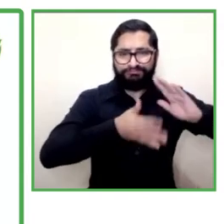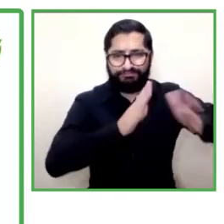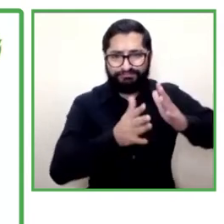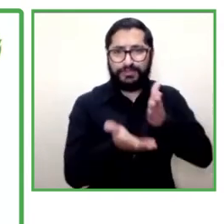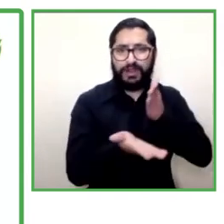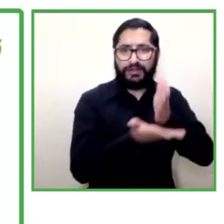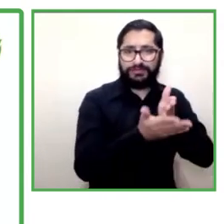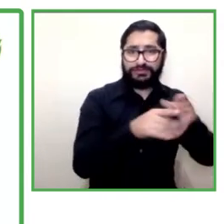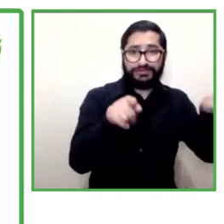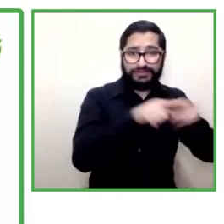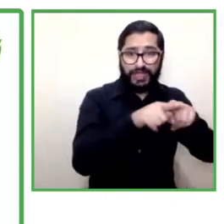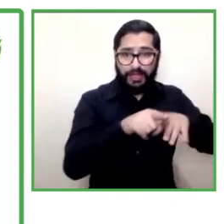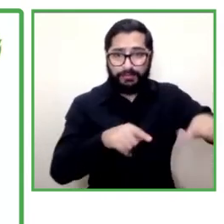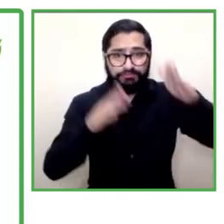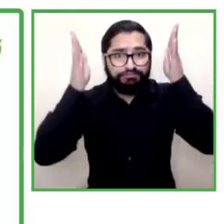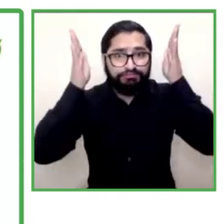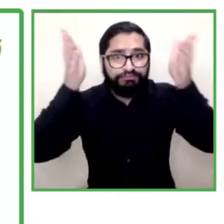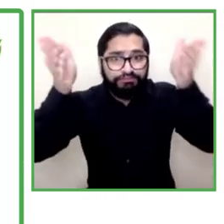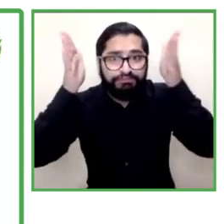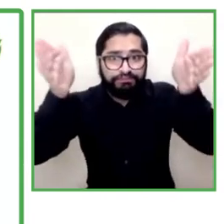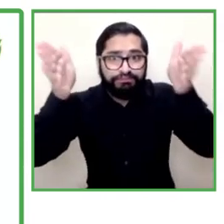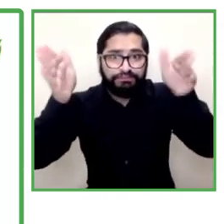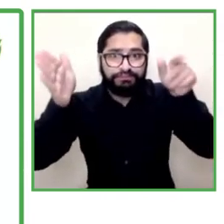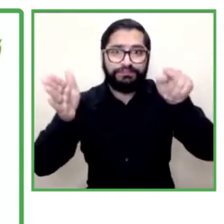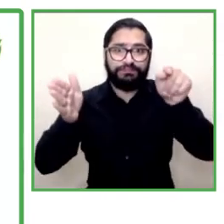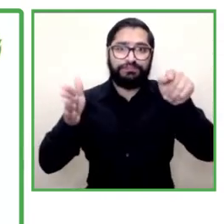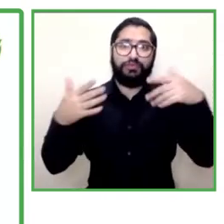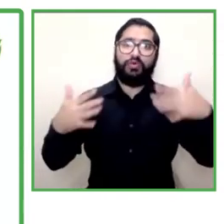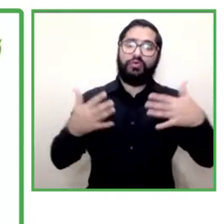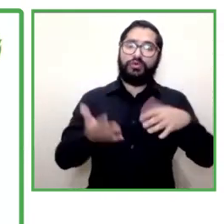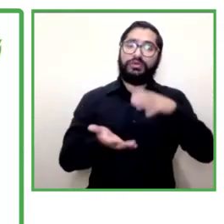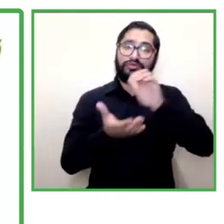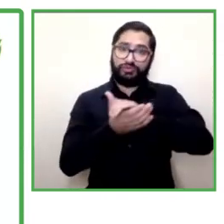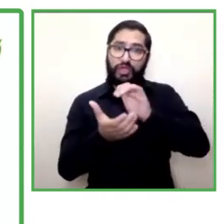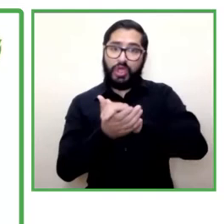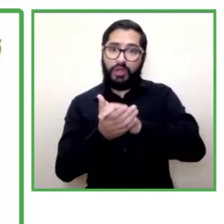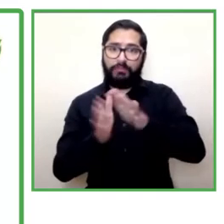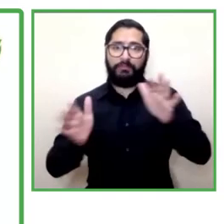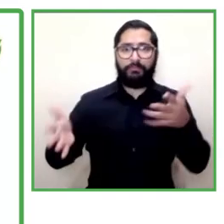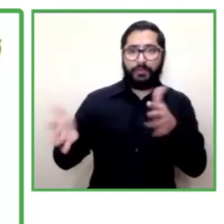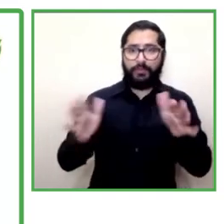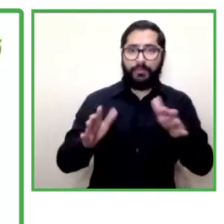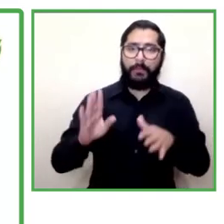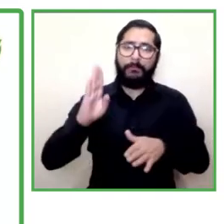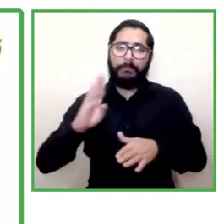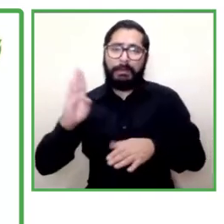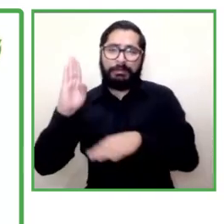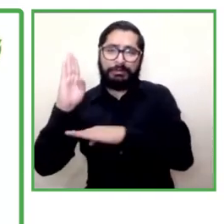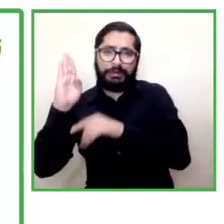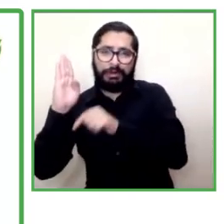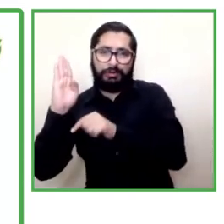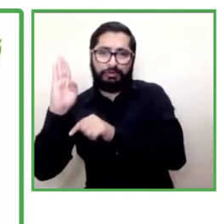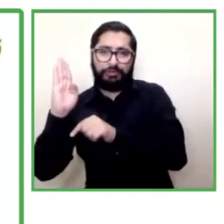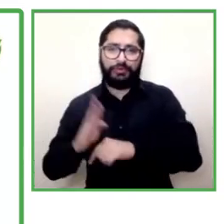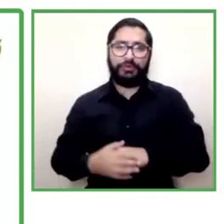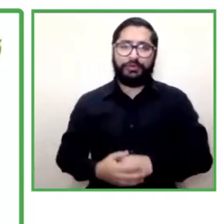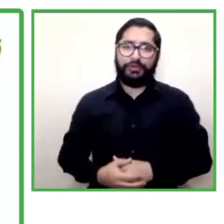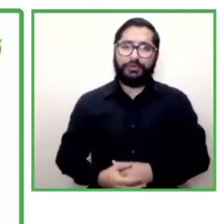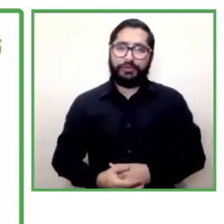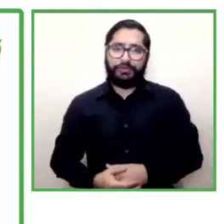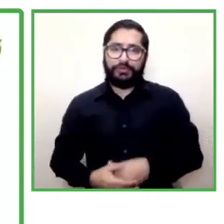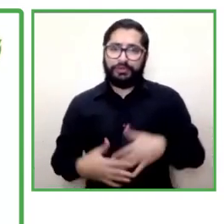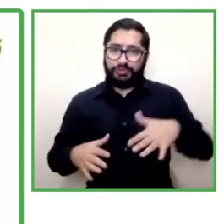one hard of hearing student that used sign language and the rest were hearing. And they loved it, absolutely loved it. And that is something that warms